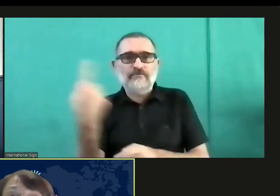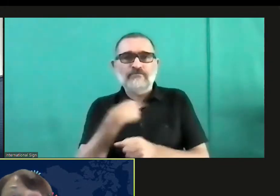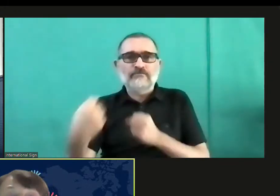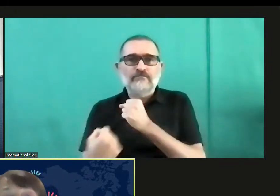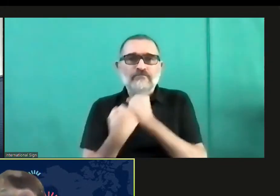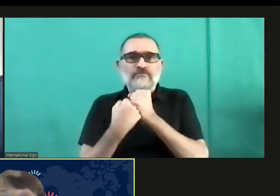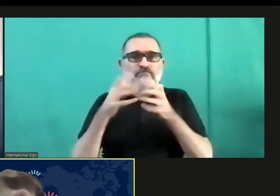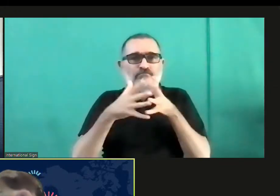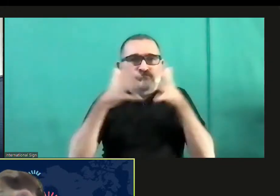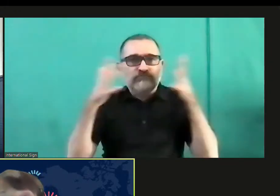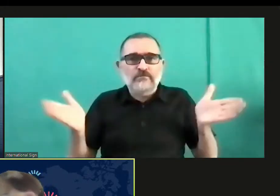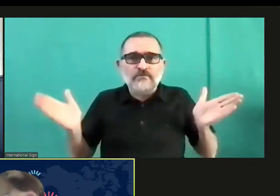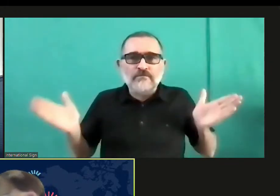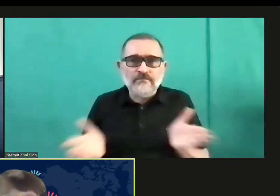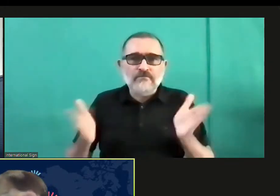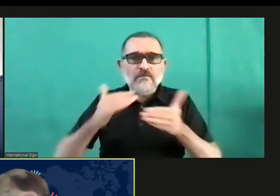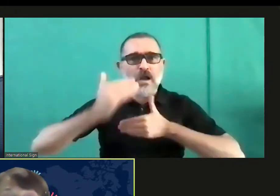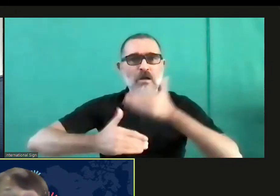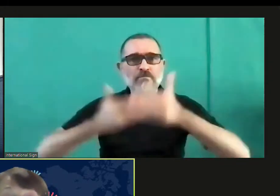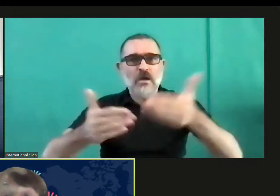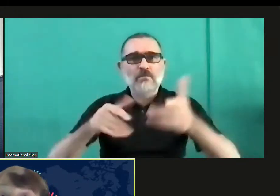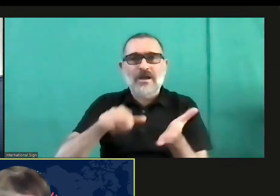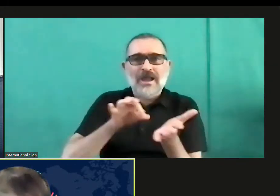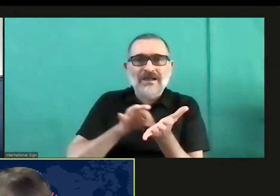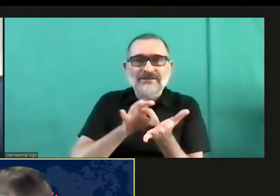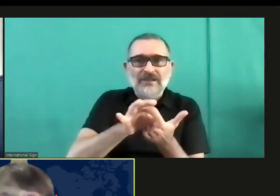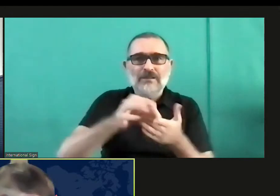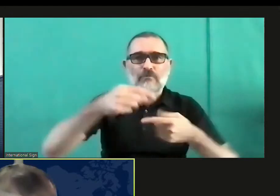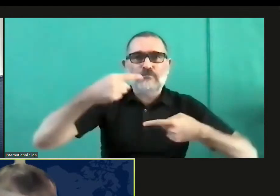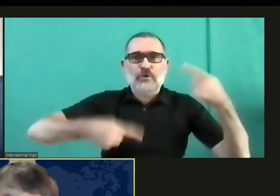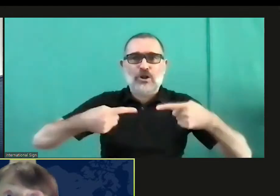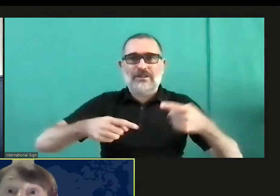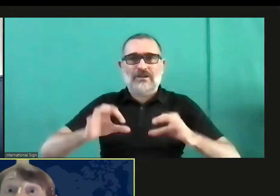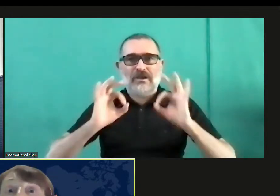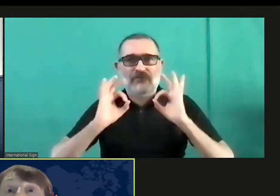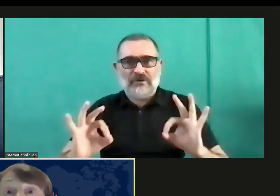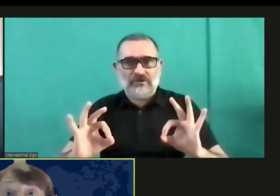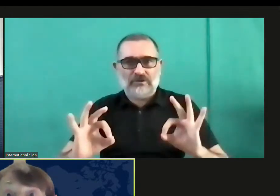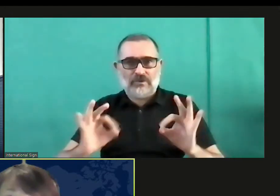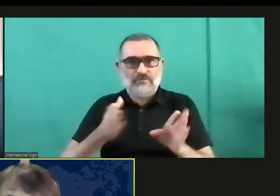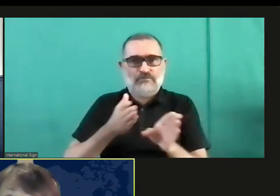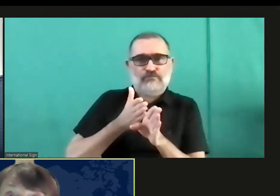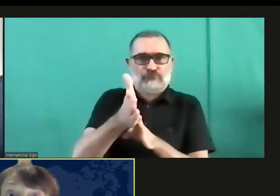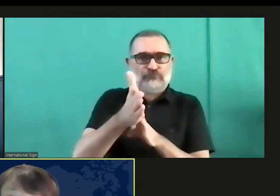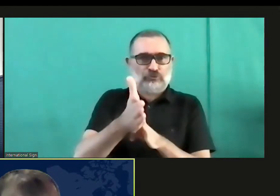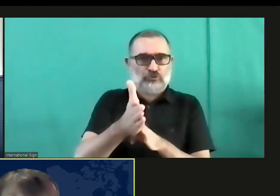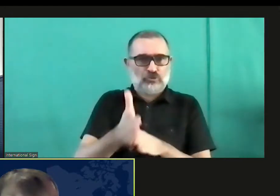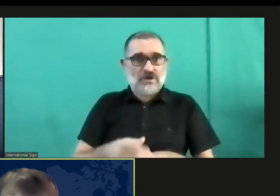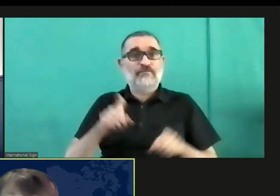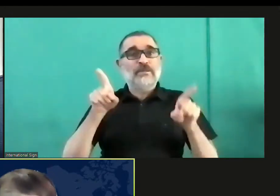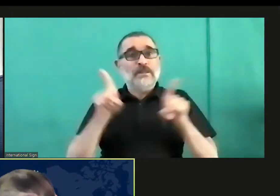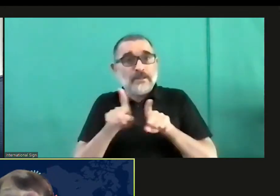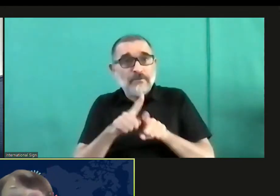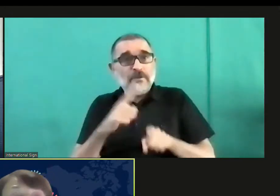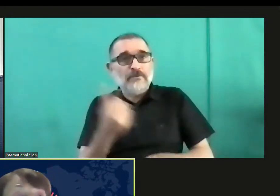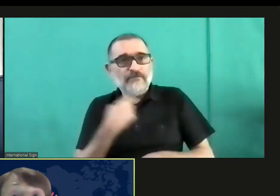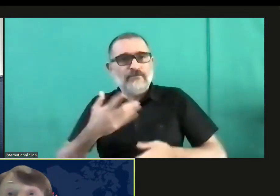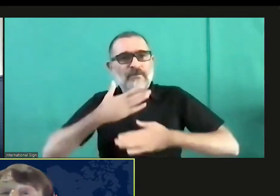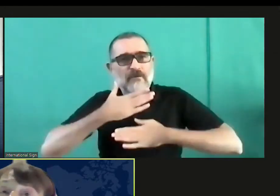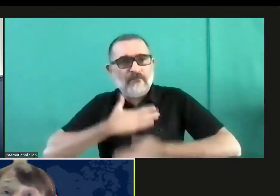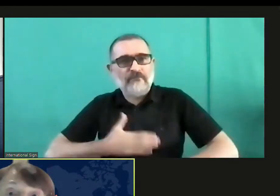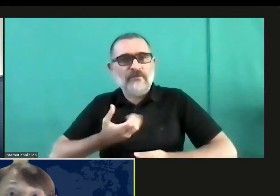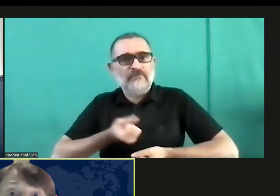have to say this because we needed to get the population itself and